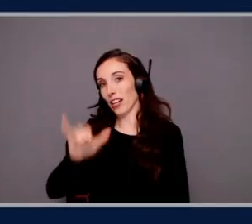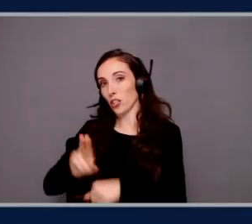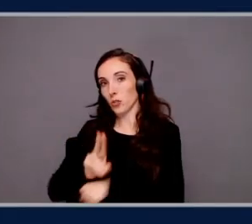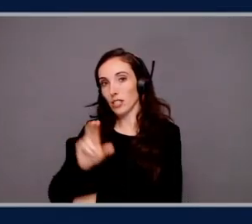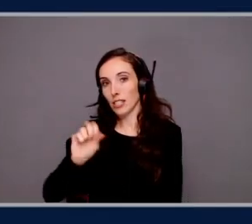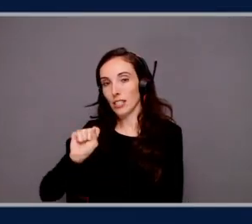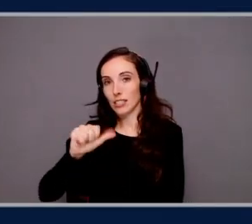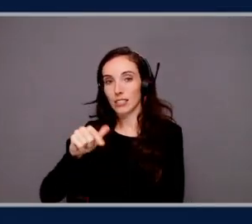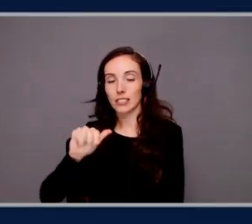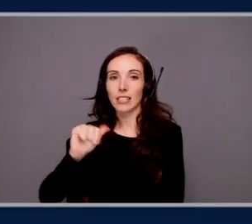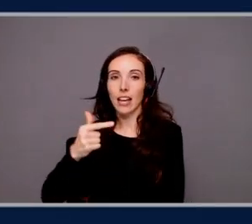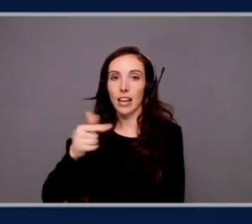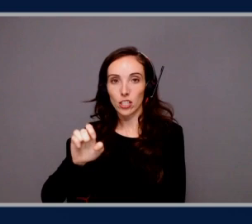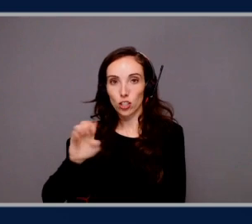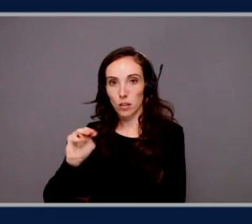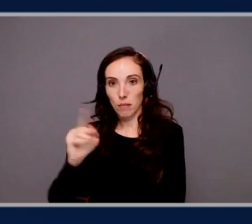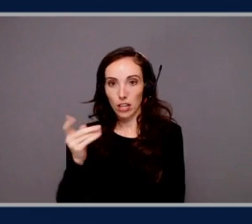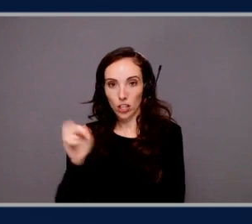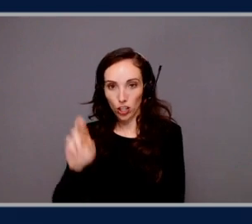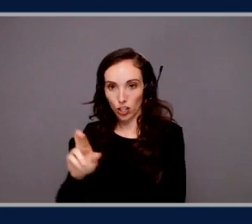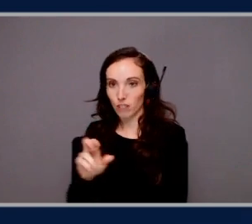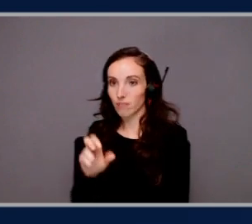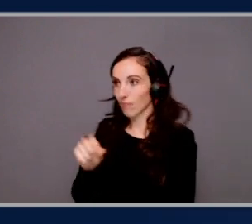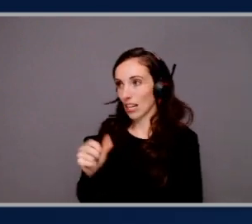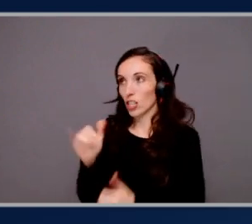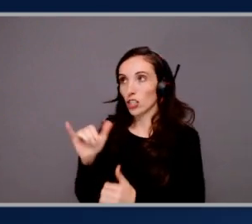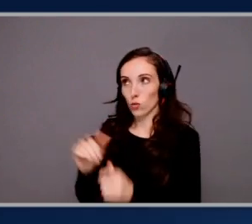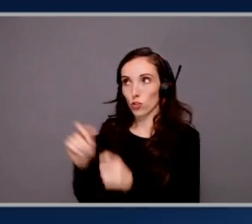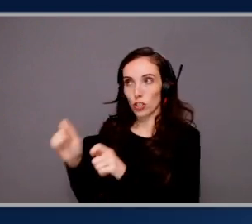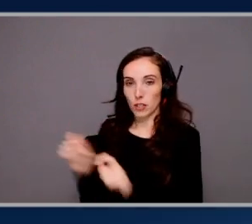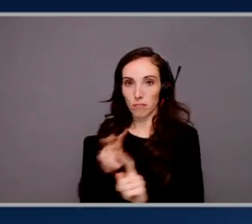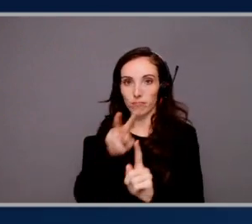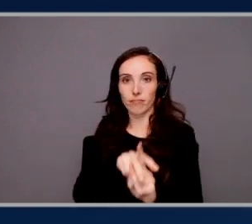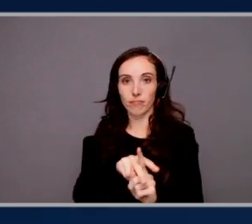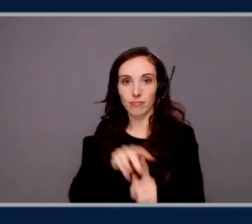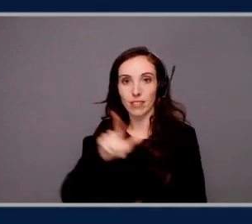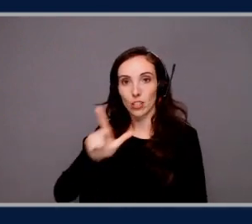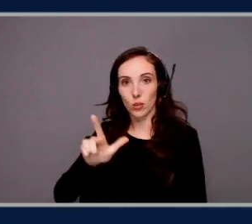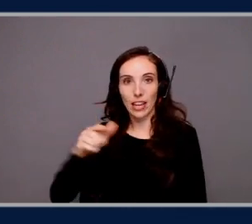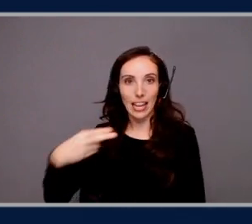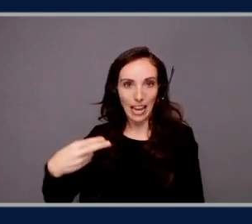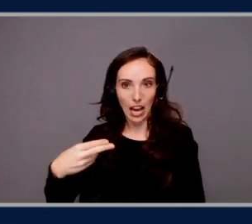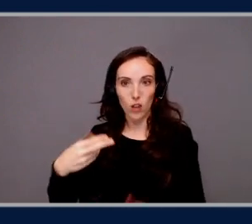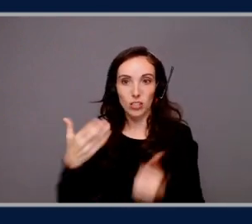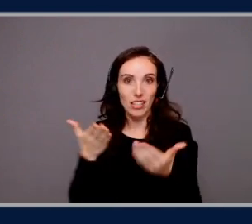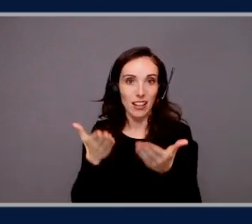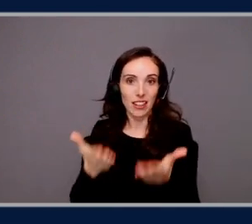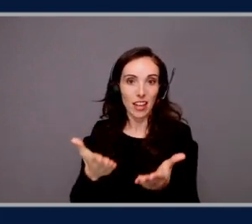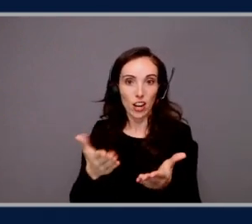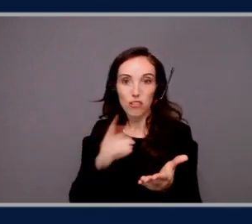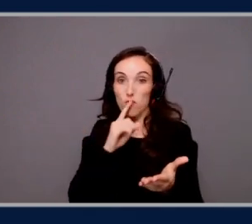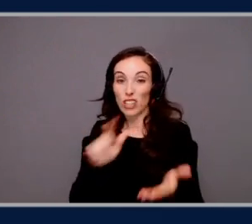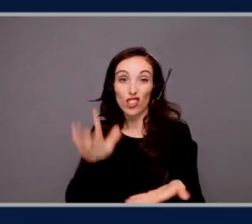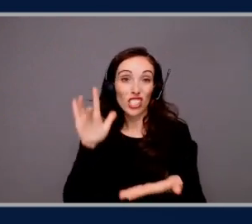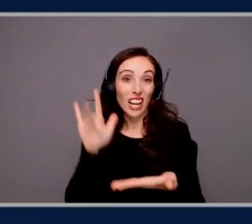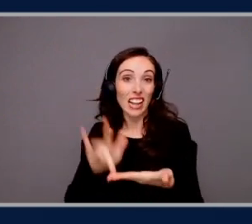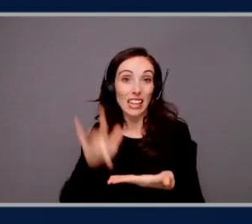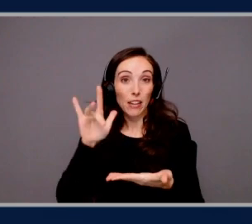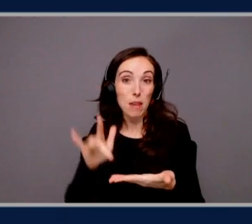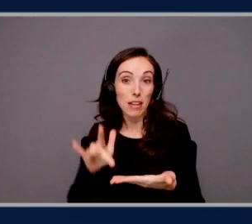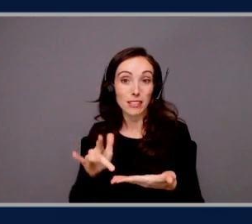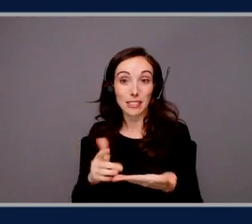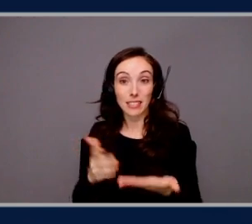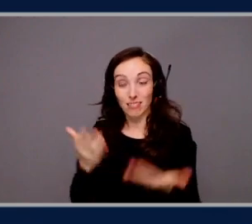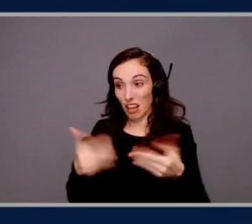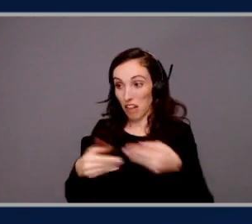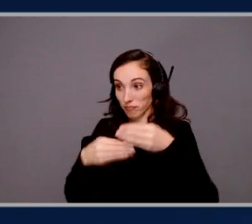data warehouse. You just brought that to the Lakehouse. That is the events data warehouse that you are seeing, Amazing. right? There you go. It's just a click Yeah. of a button. You may have a petabyte of data.